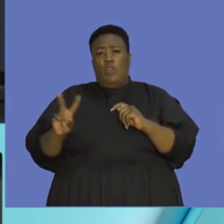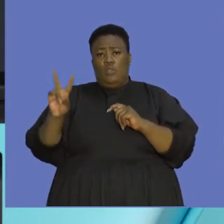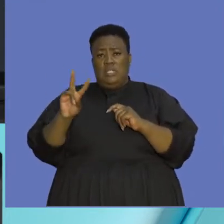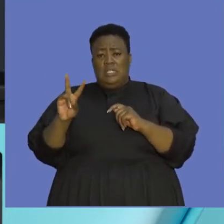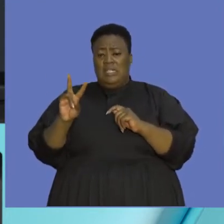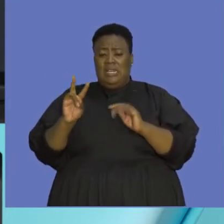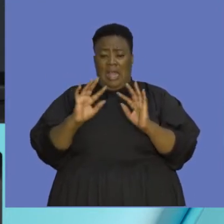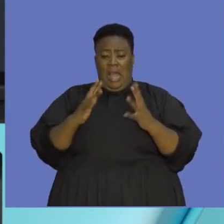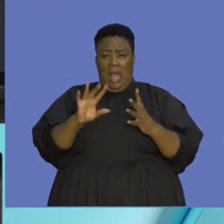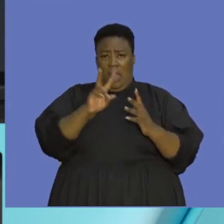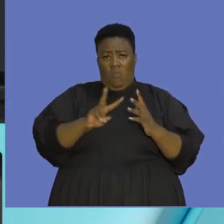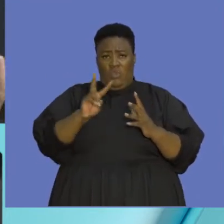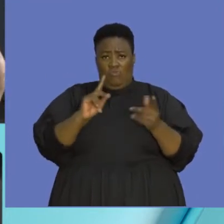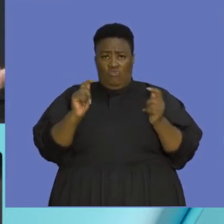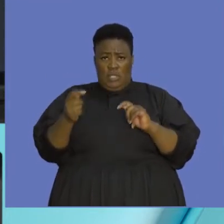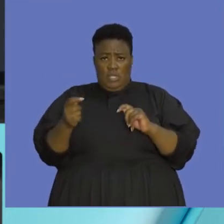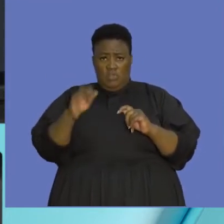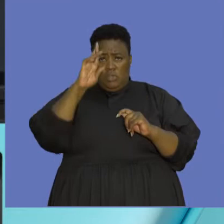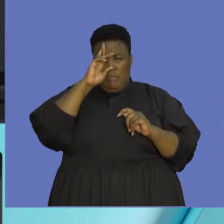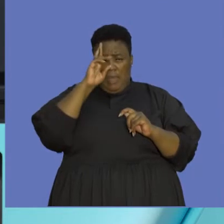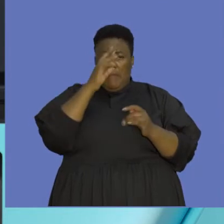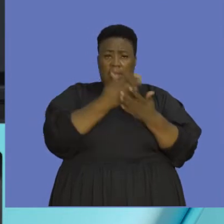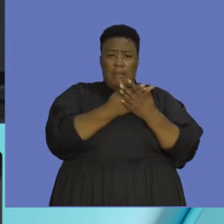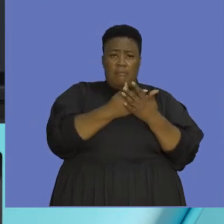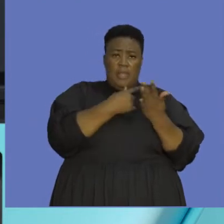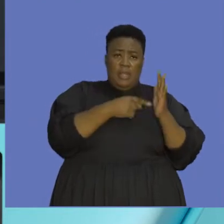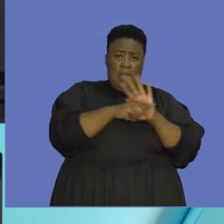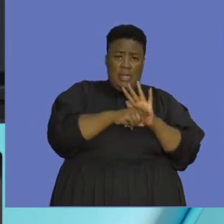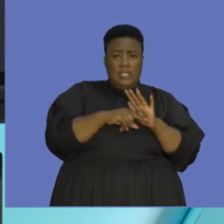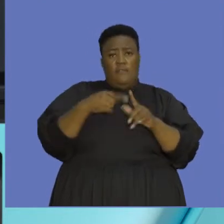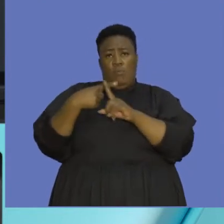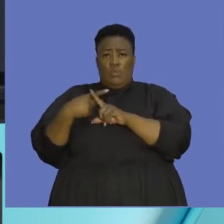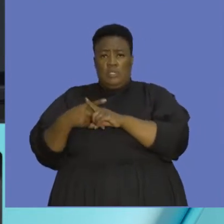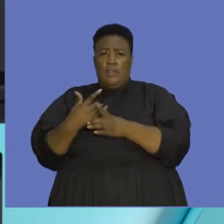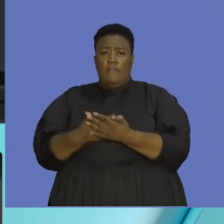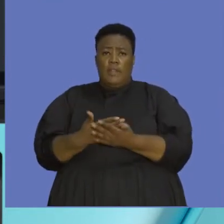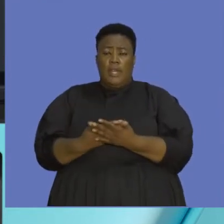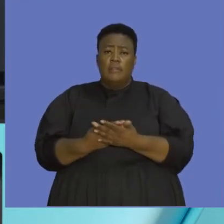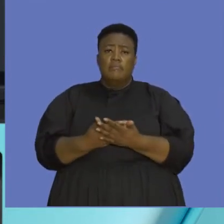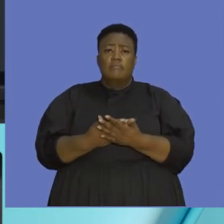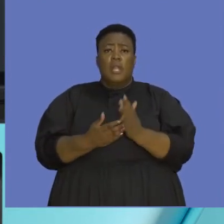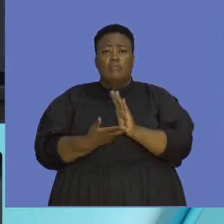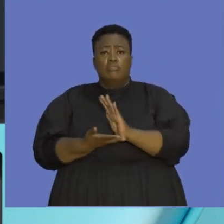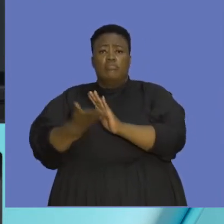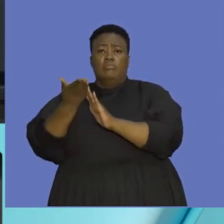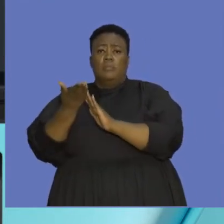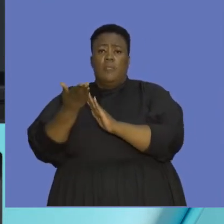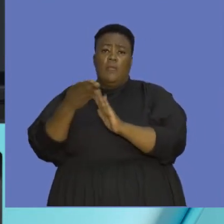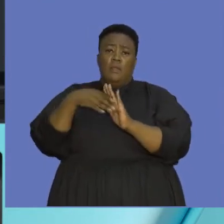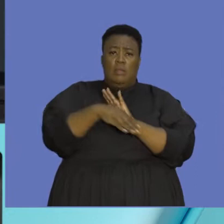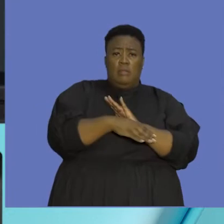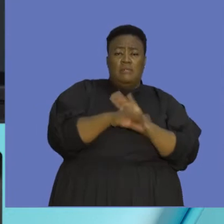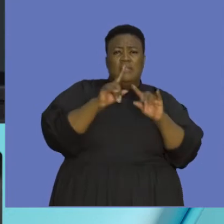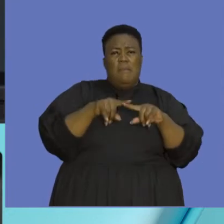remember, acceleration may be positive or it may be negative. It may increase, it may decrease. It all depends